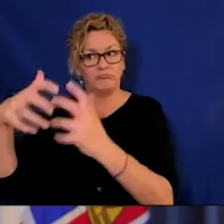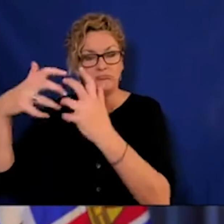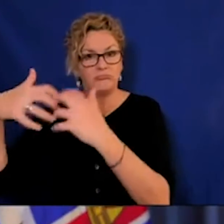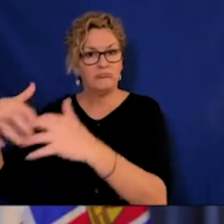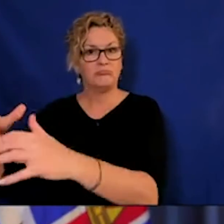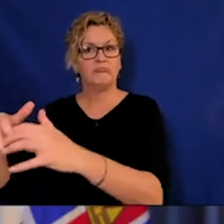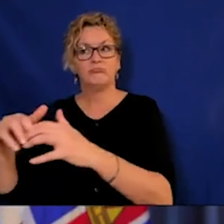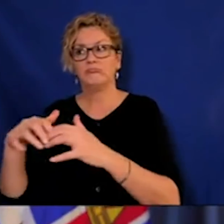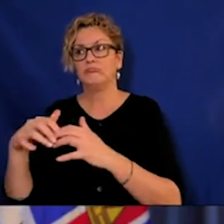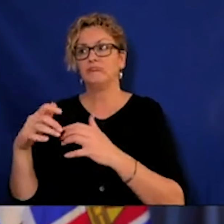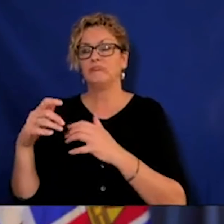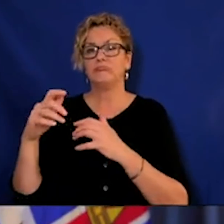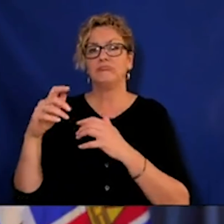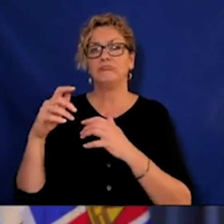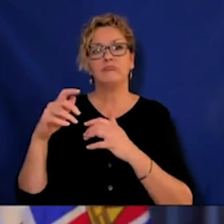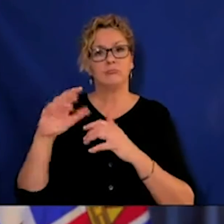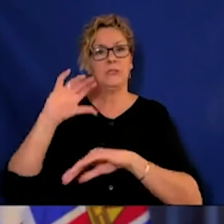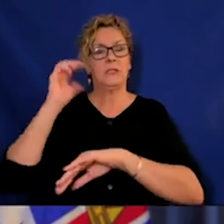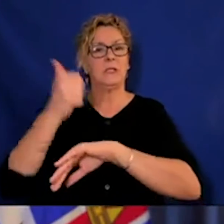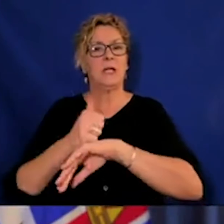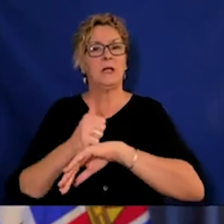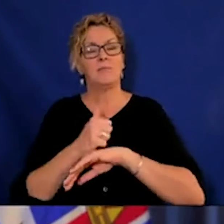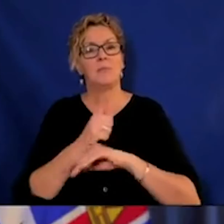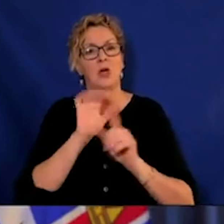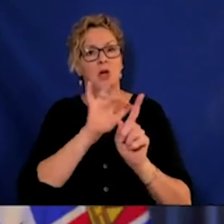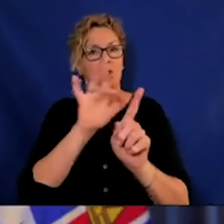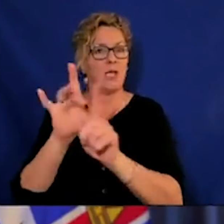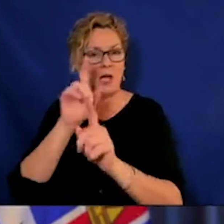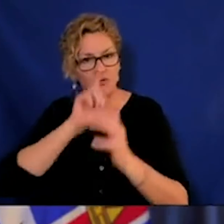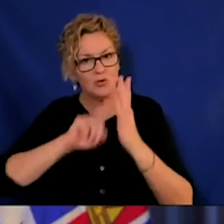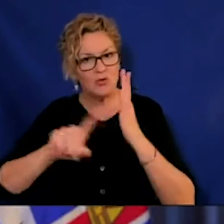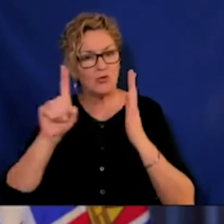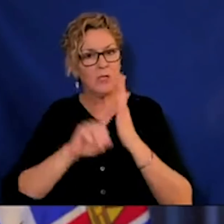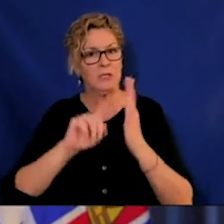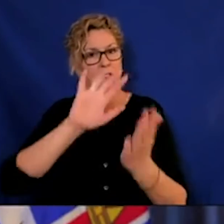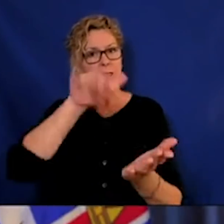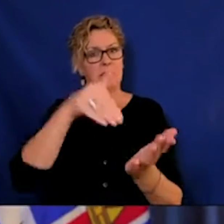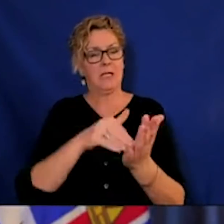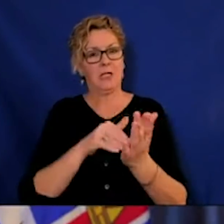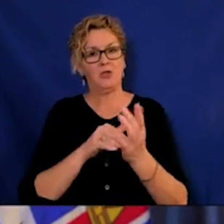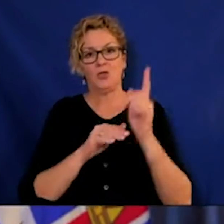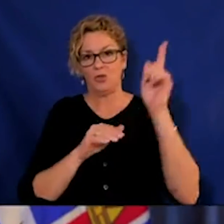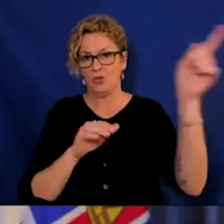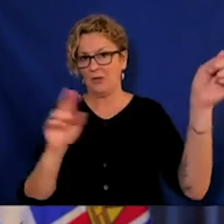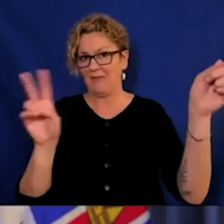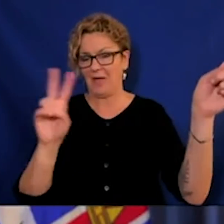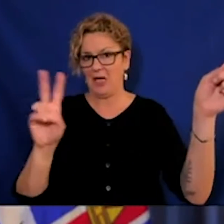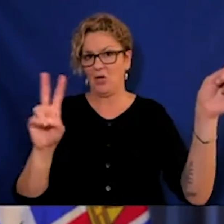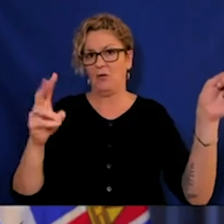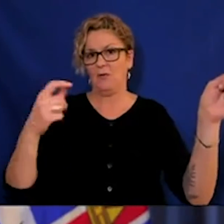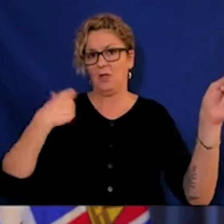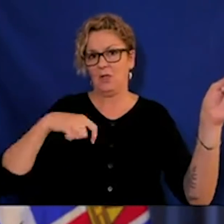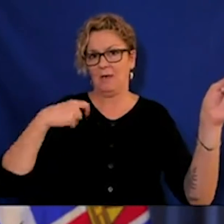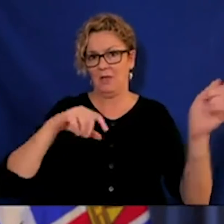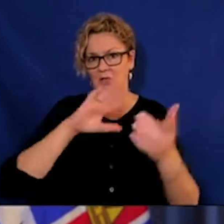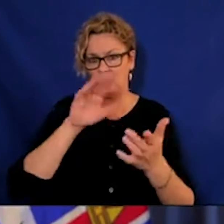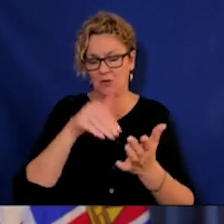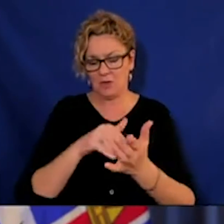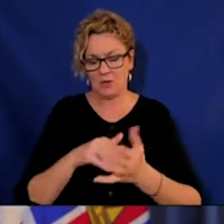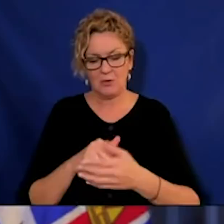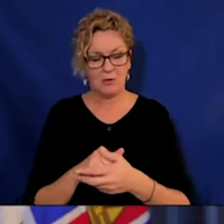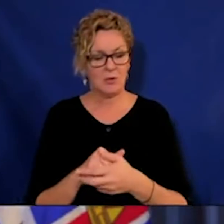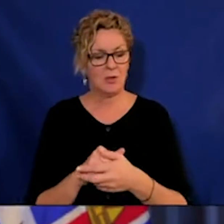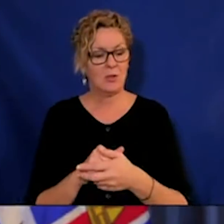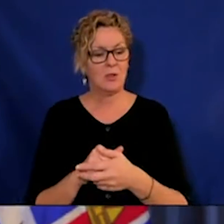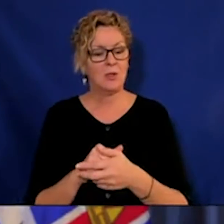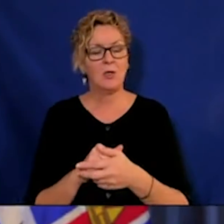at the Vancouver Convention Centre. The First Nations Health Authority has been approved to hire 76 community health